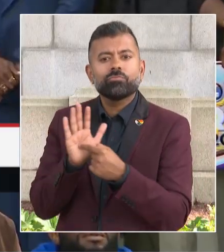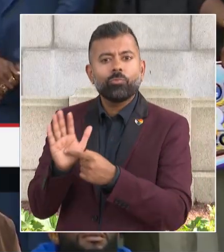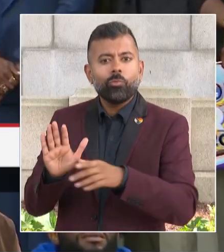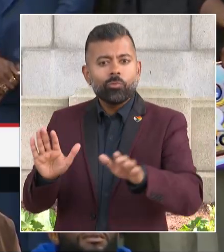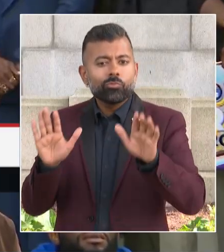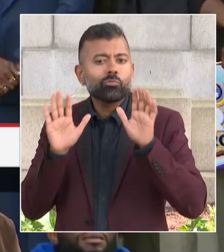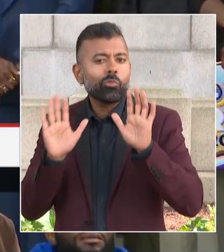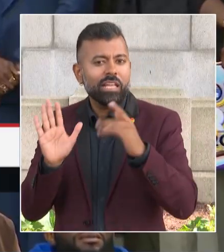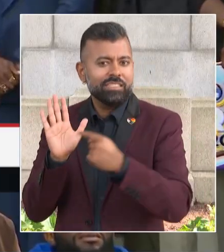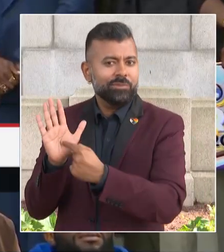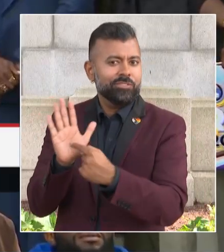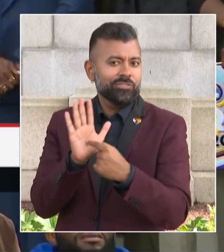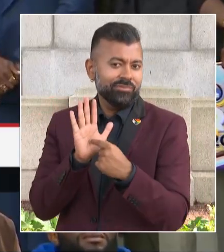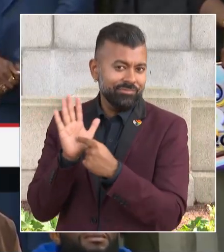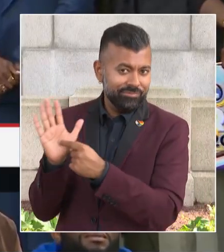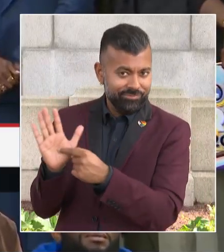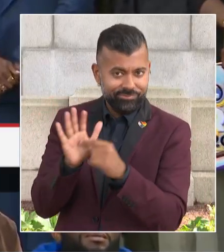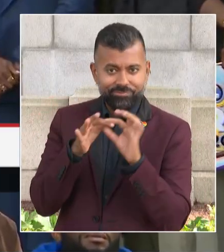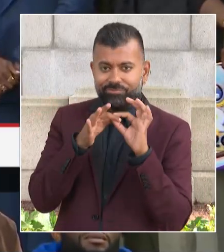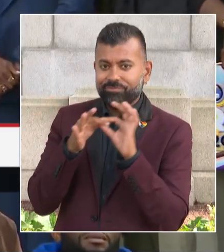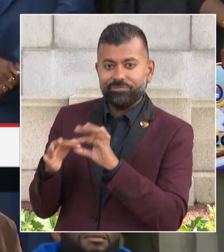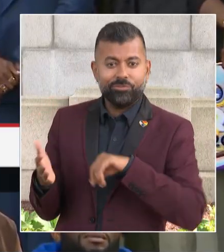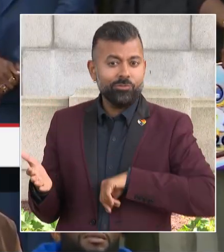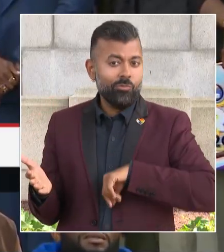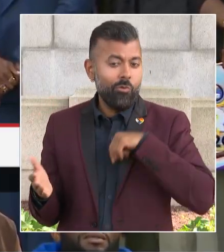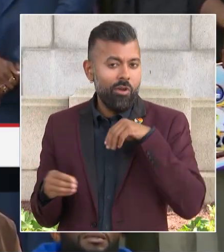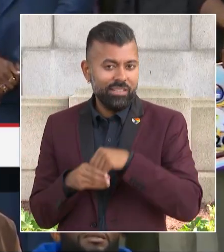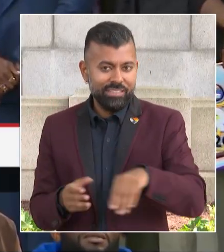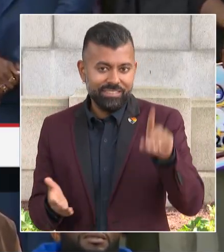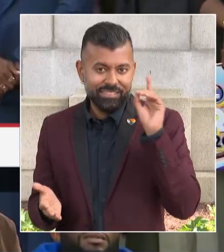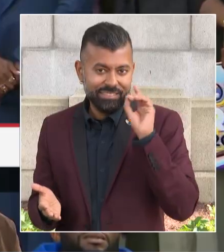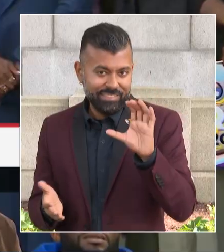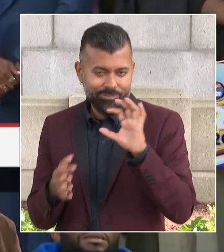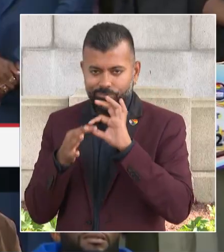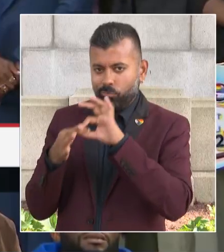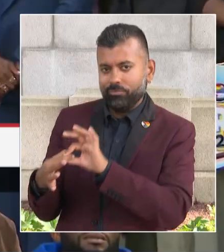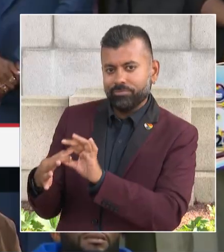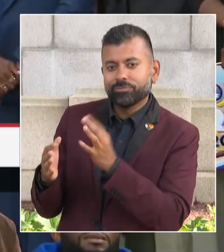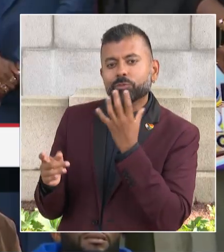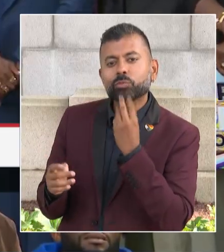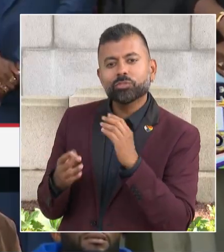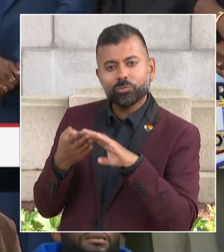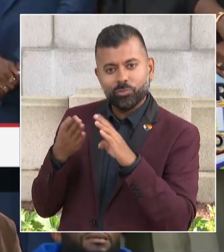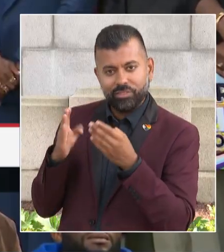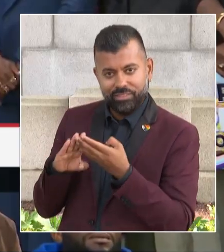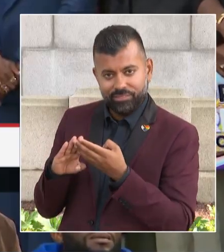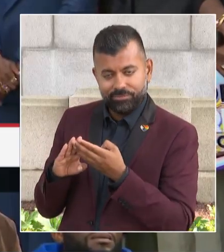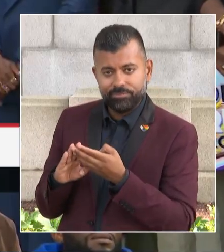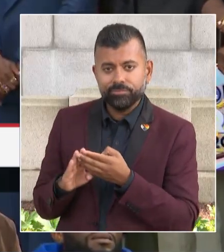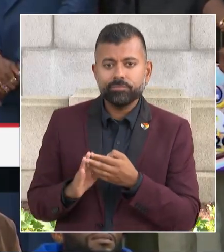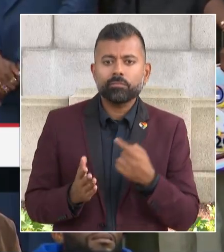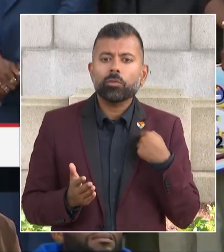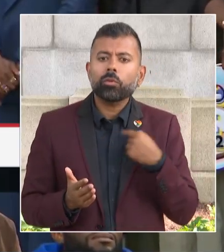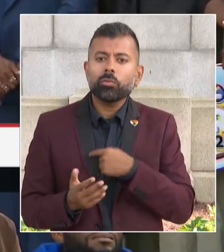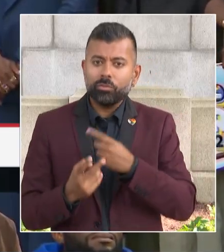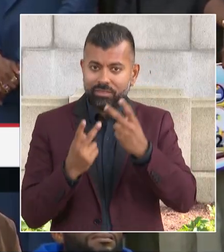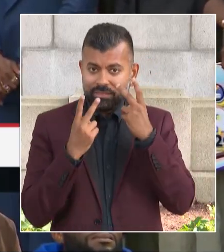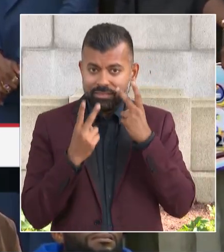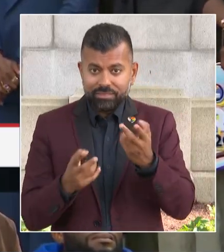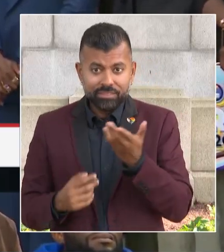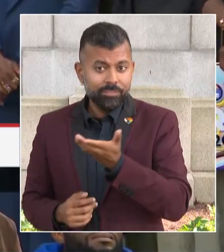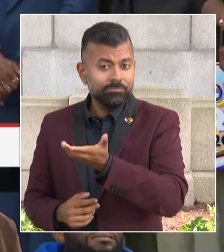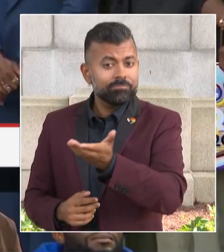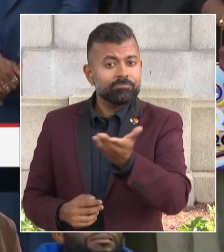exhibit on pride in D.C. and the Jewish community, we will see you out there supporting our city